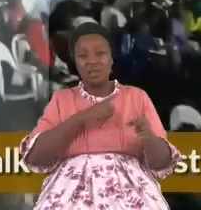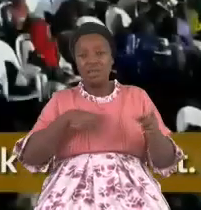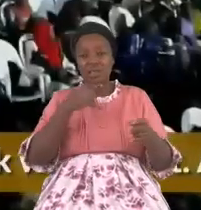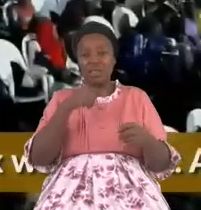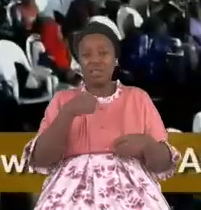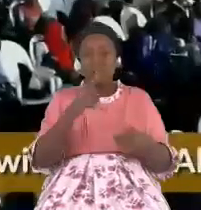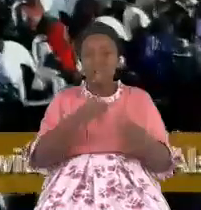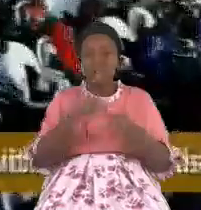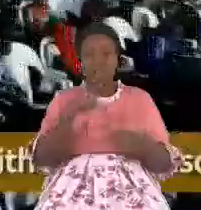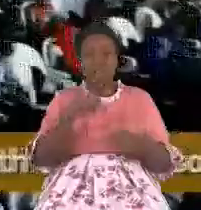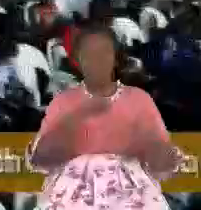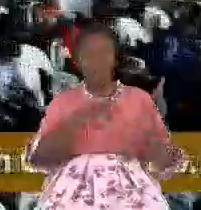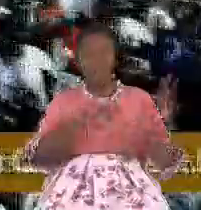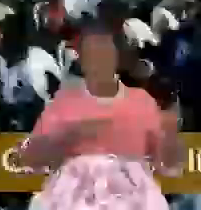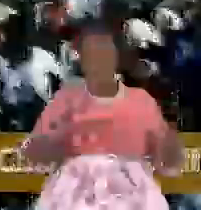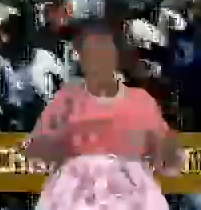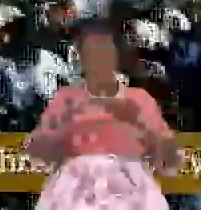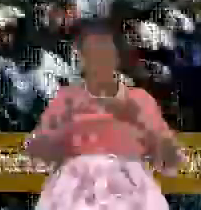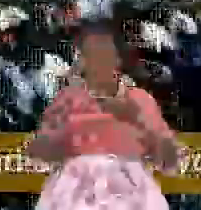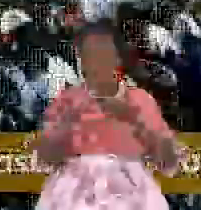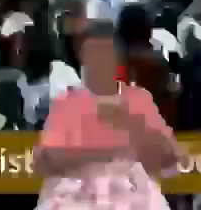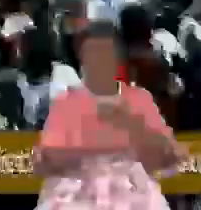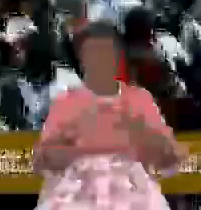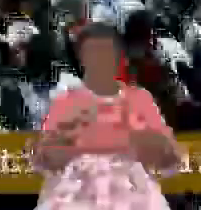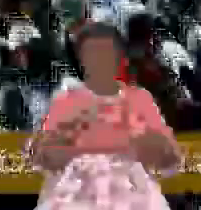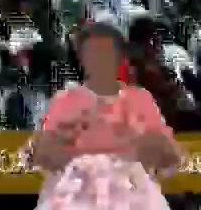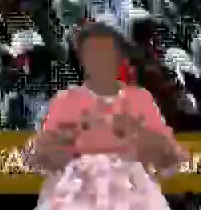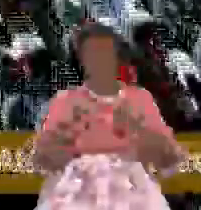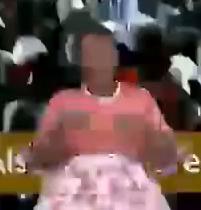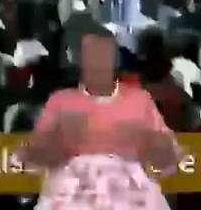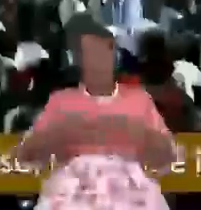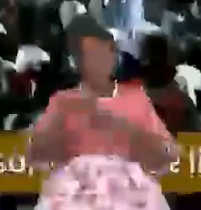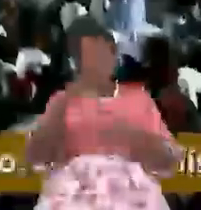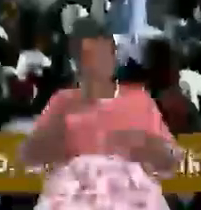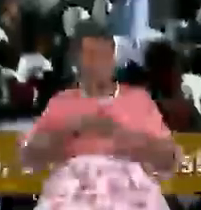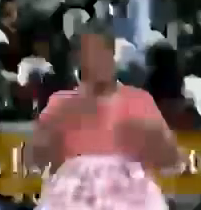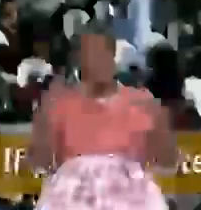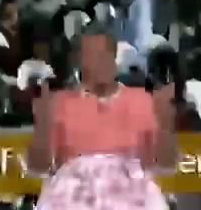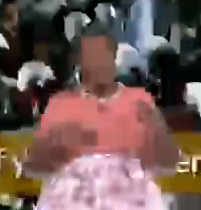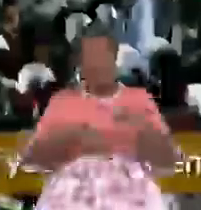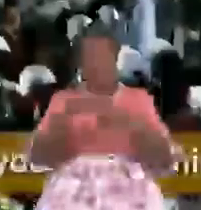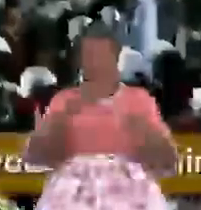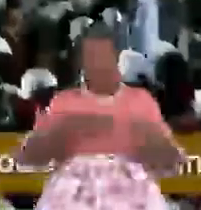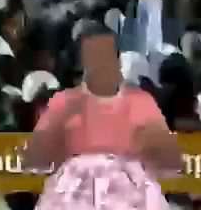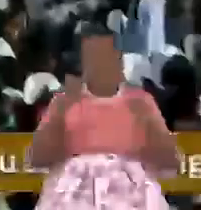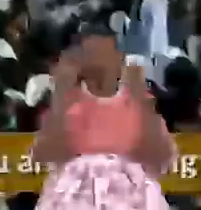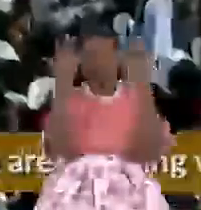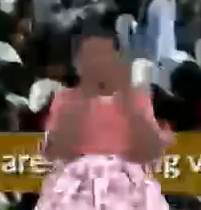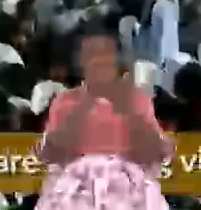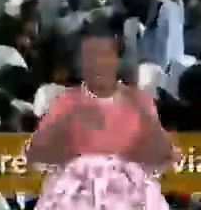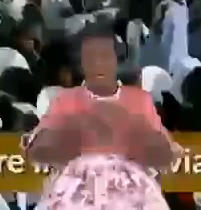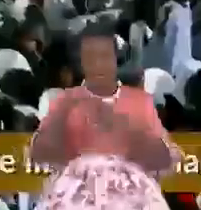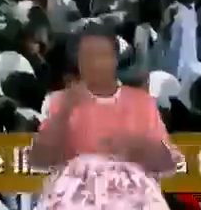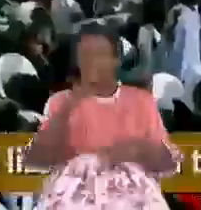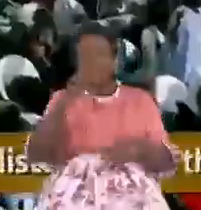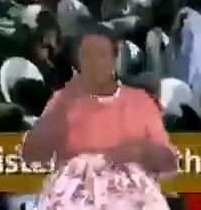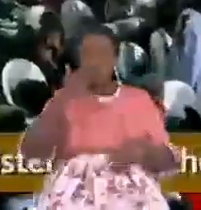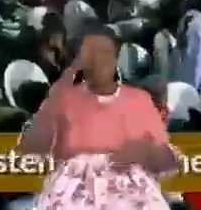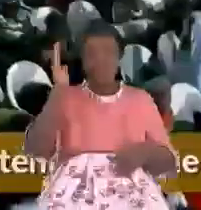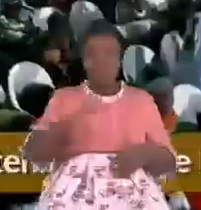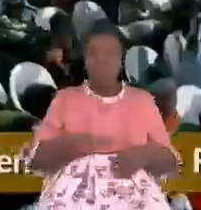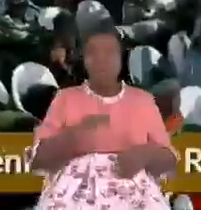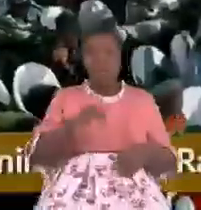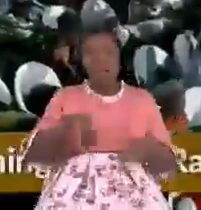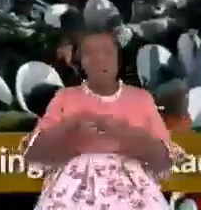come out of my sin out of darkness out of evil out of all the